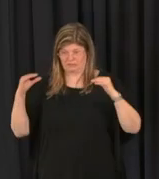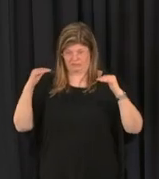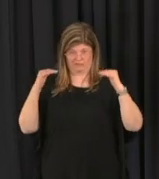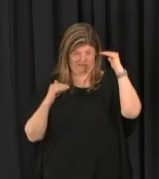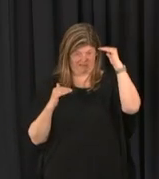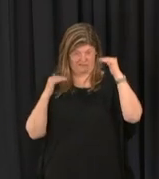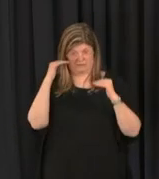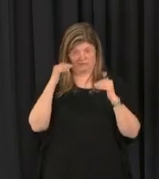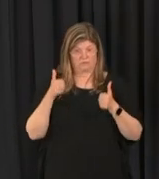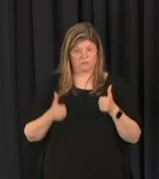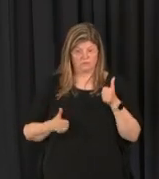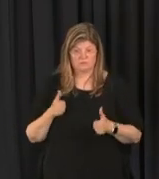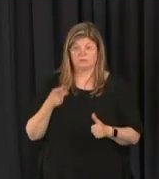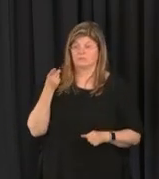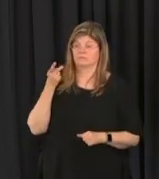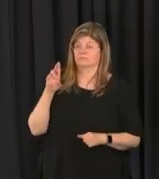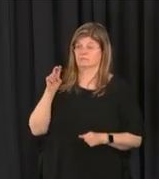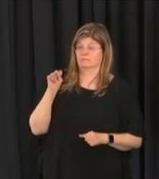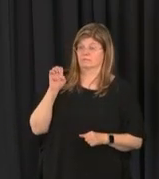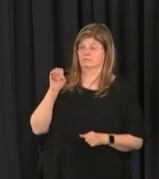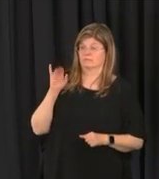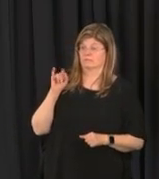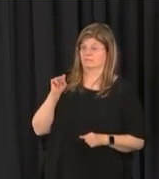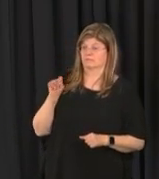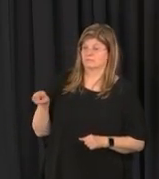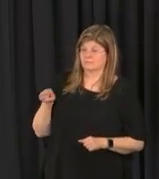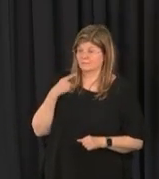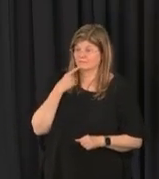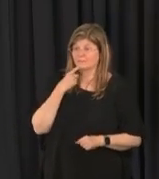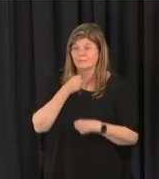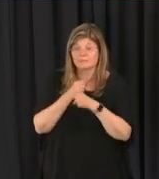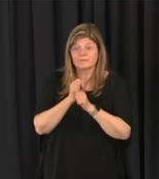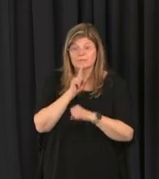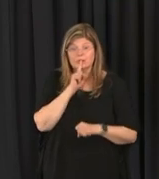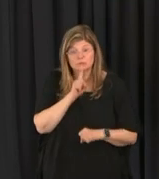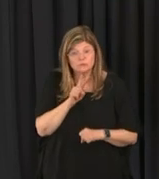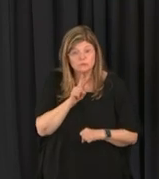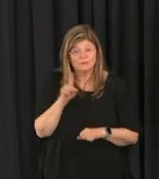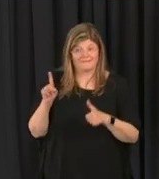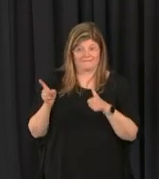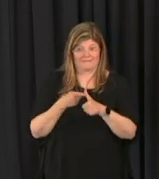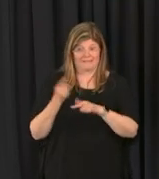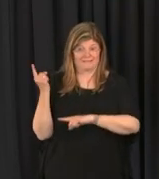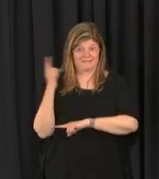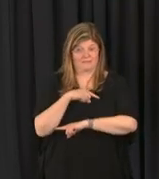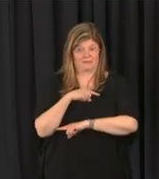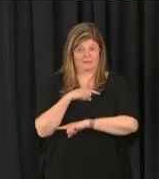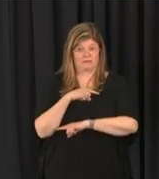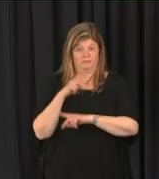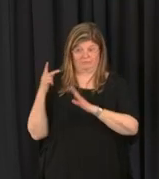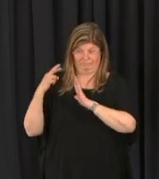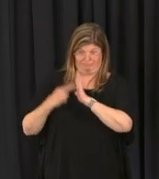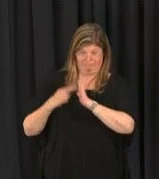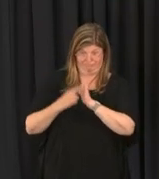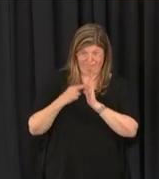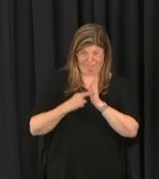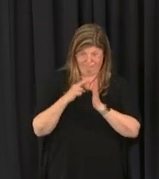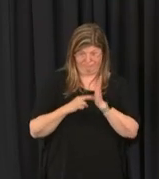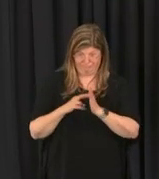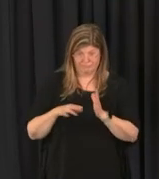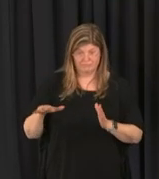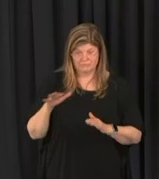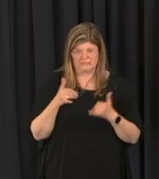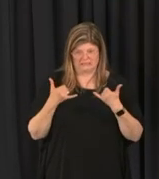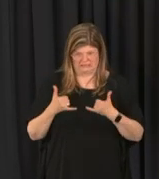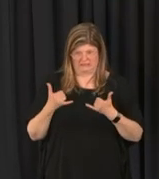So today, we want to make sure that we keep people mindful of this is the first day of people registering. There's still